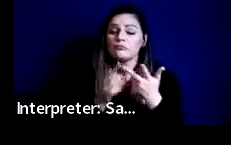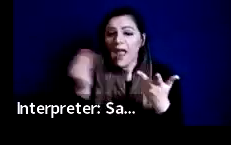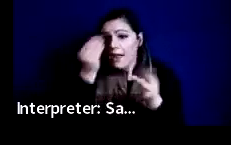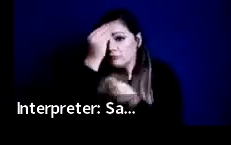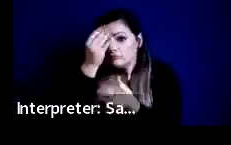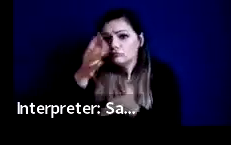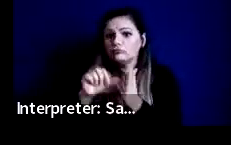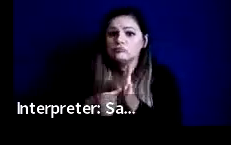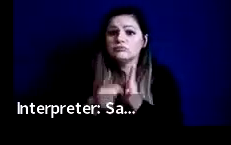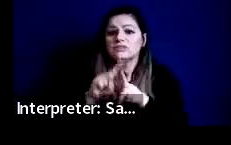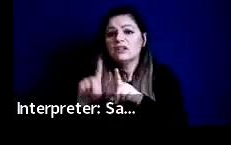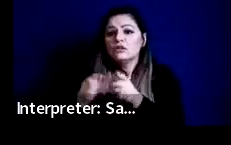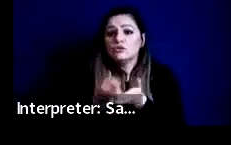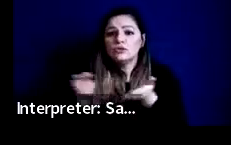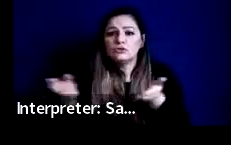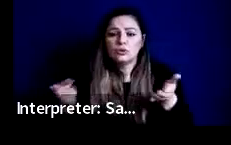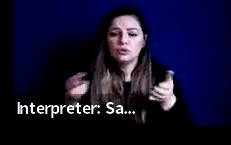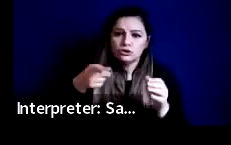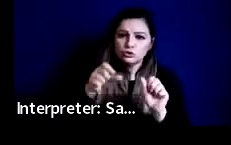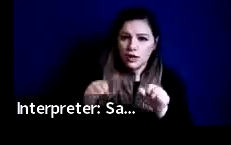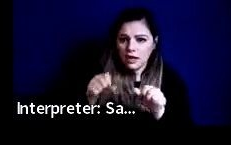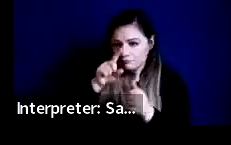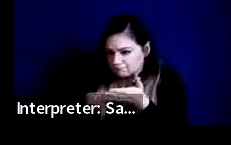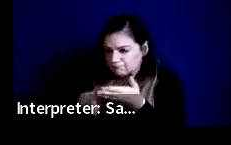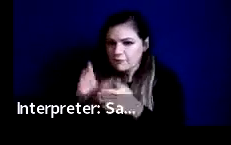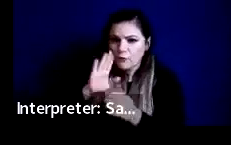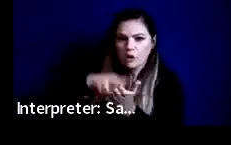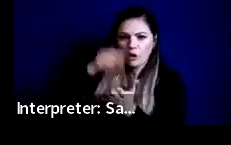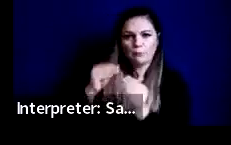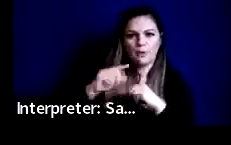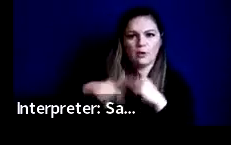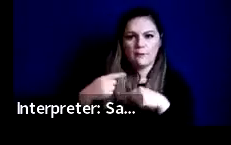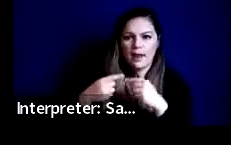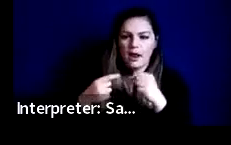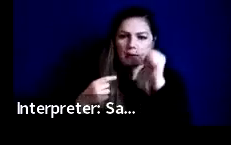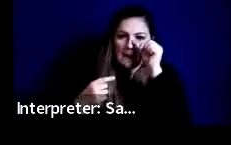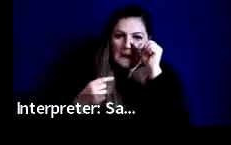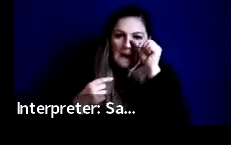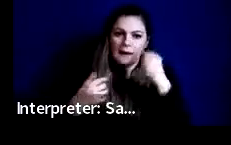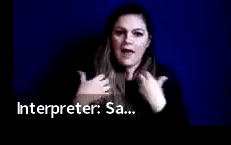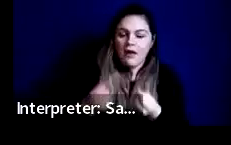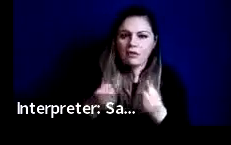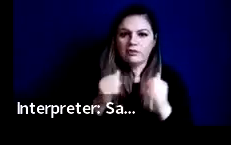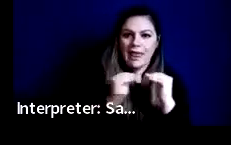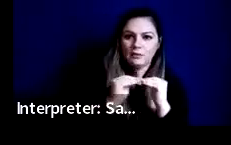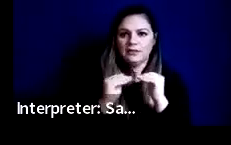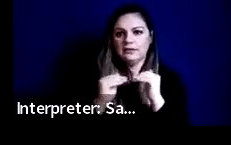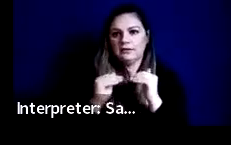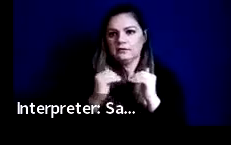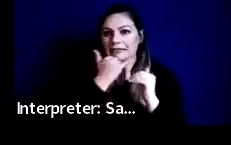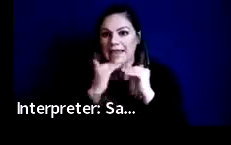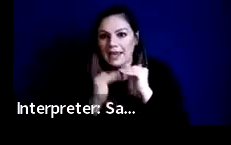visit if you want to learn more about social determinants of health, health equity, health inequity, health disparities, and